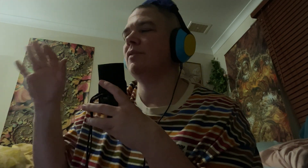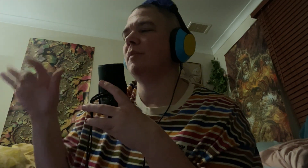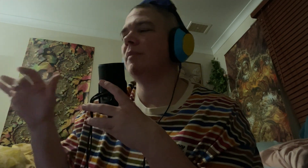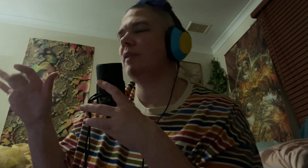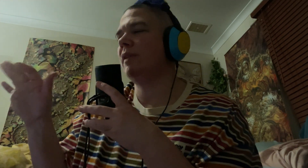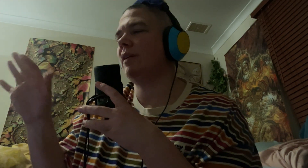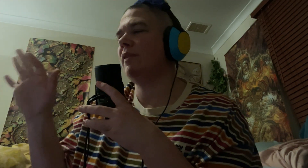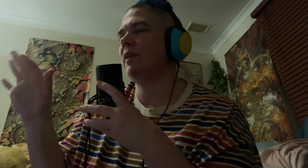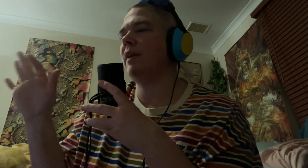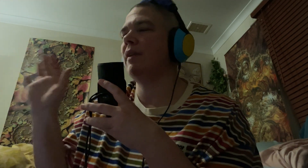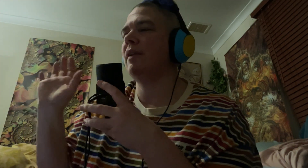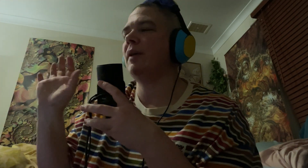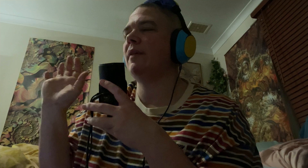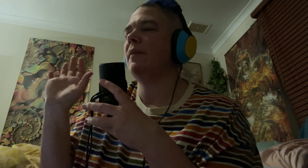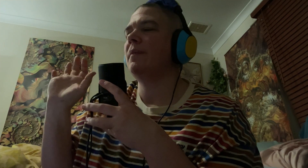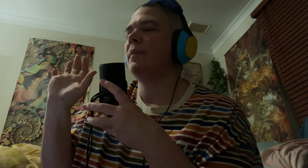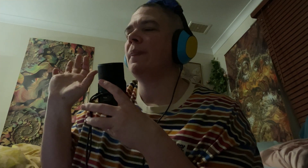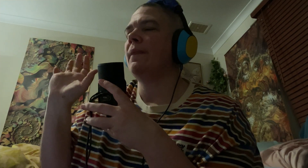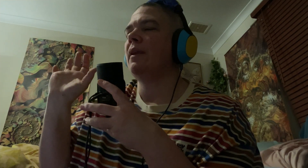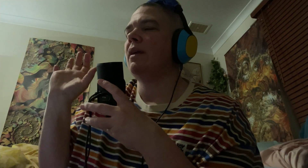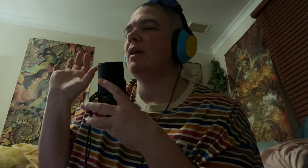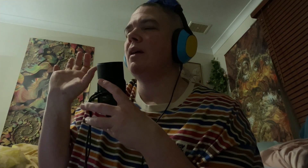had the drop down menu down. And anyway,